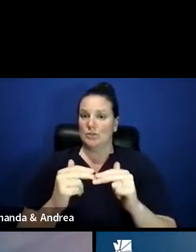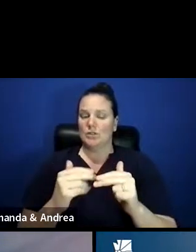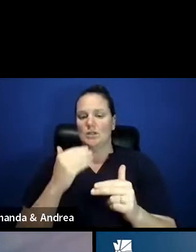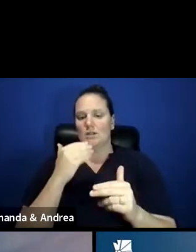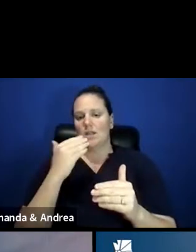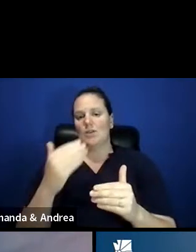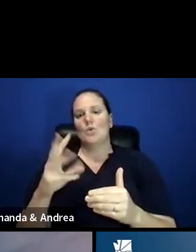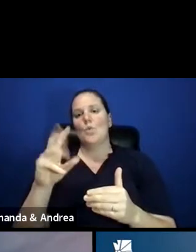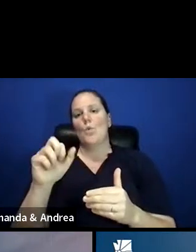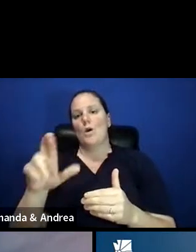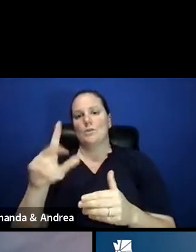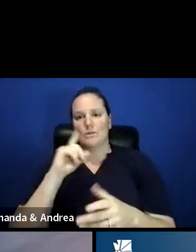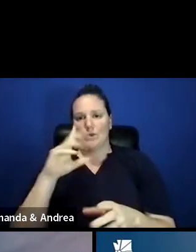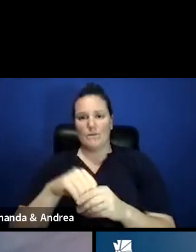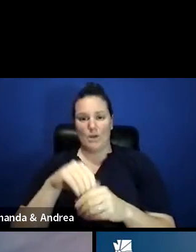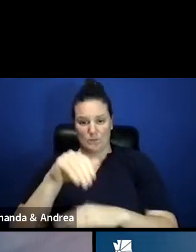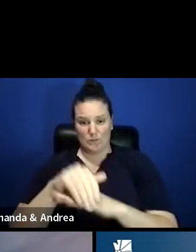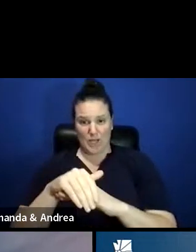for joining us tonight.